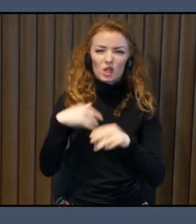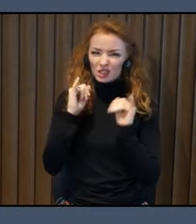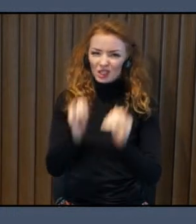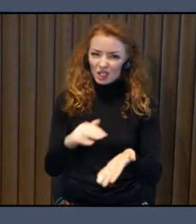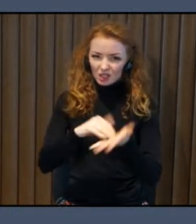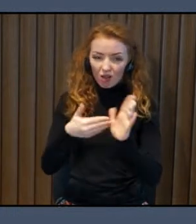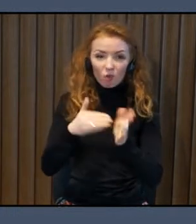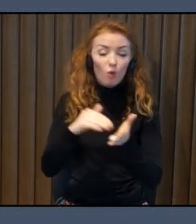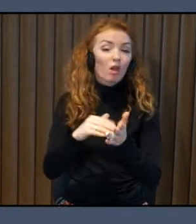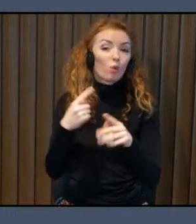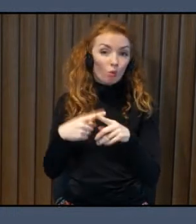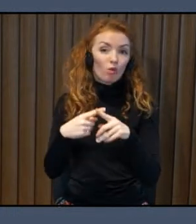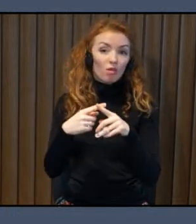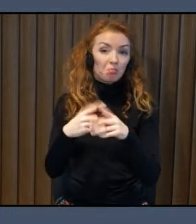territory,